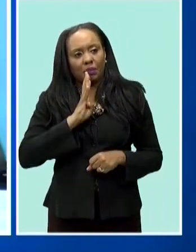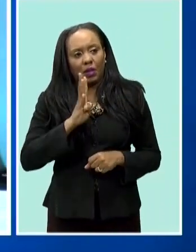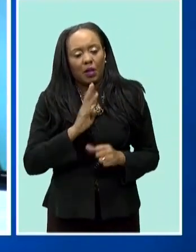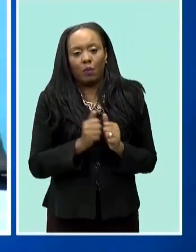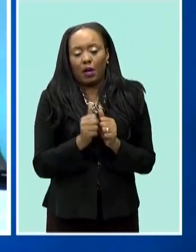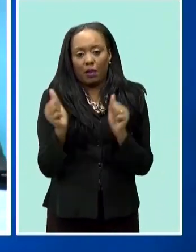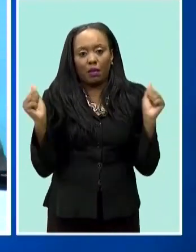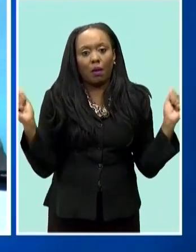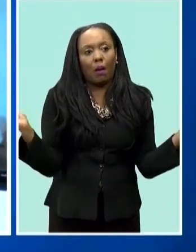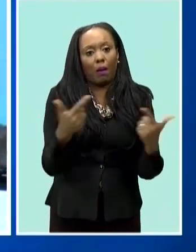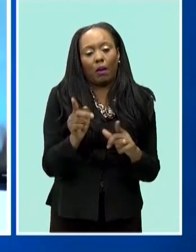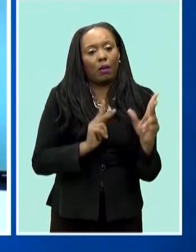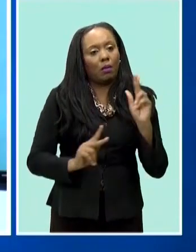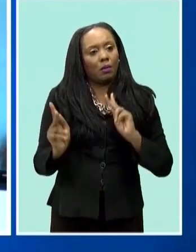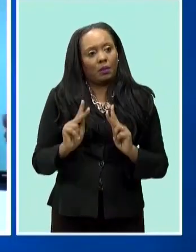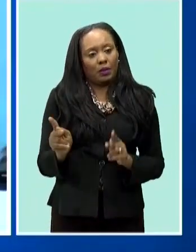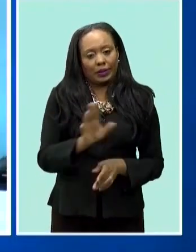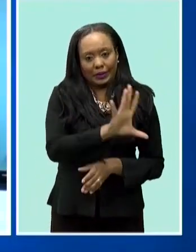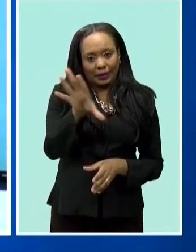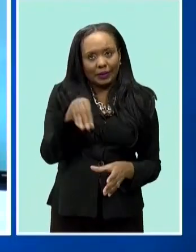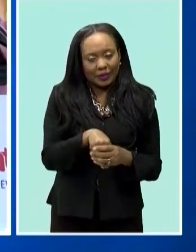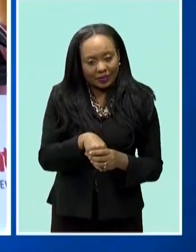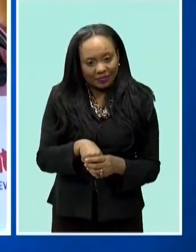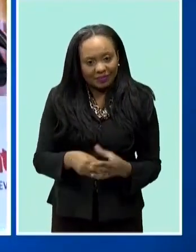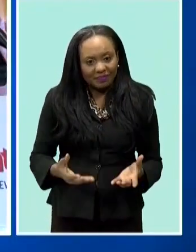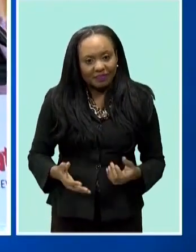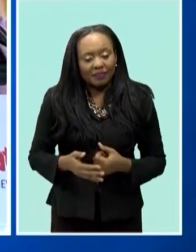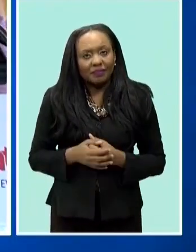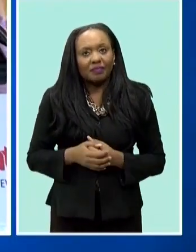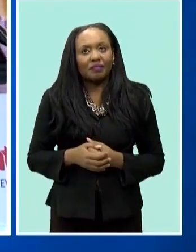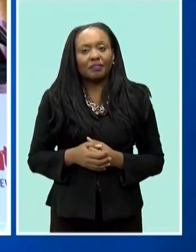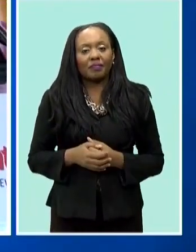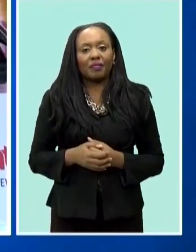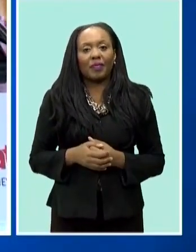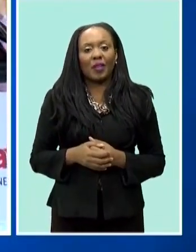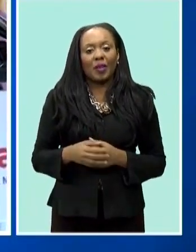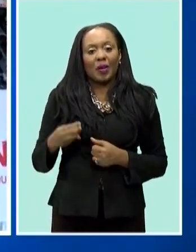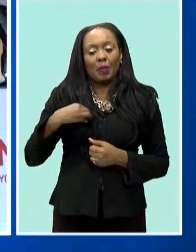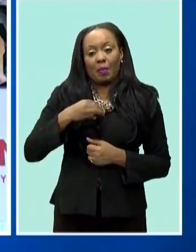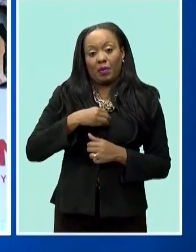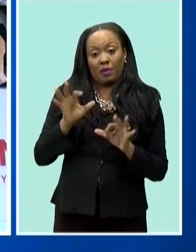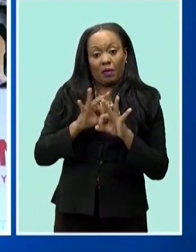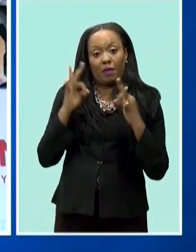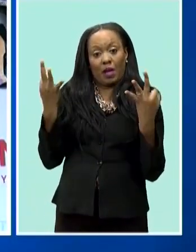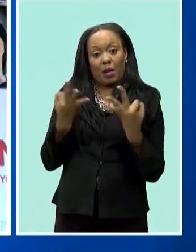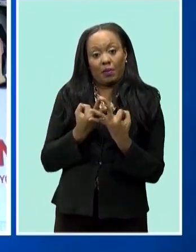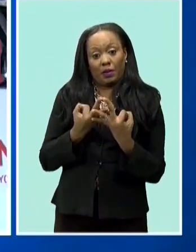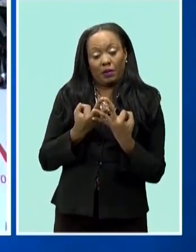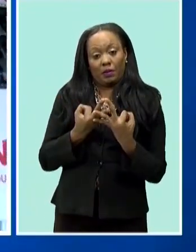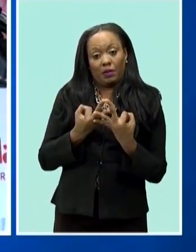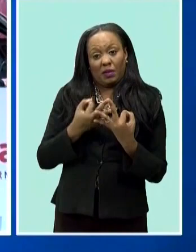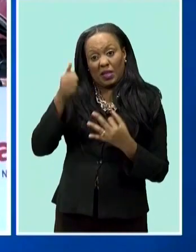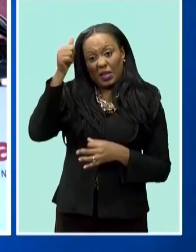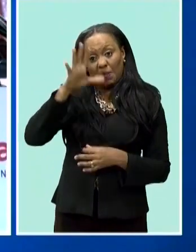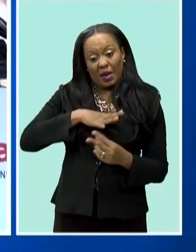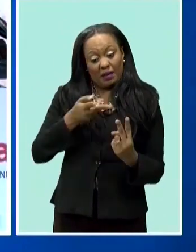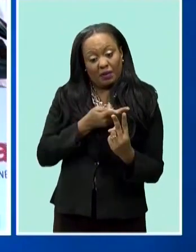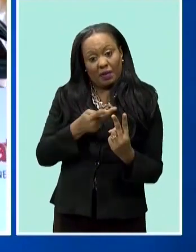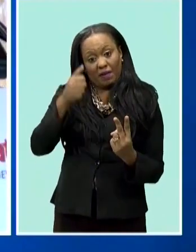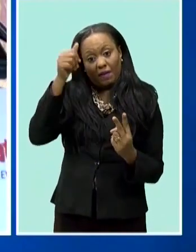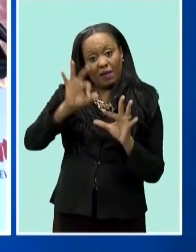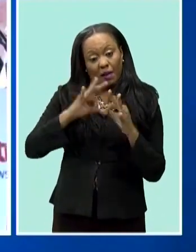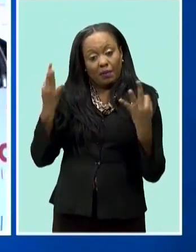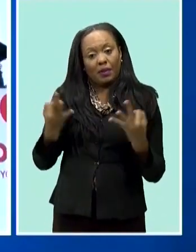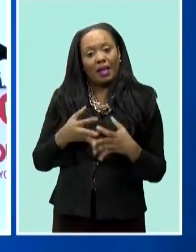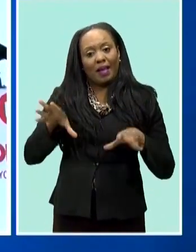of our population as long as they exist. Members of the families of Sir Fred and Harold Hoyt accepted gifts for the work